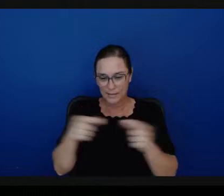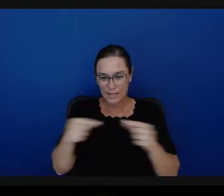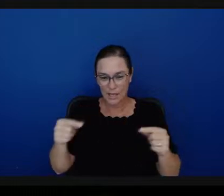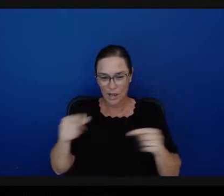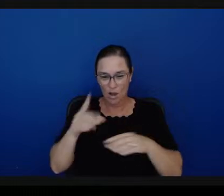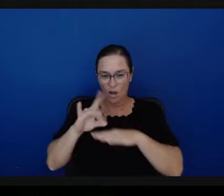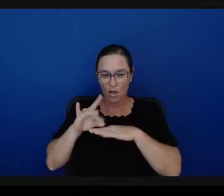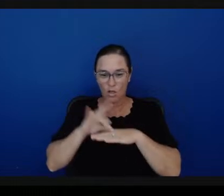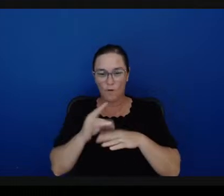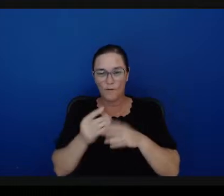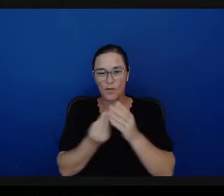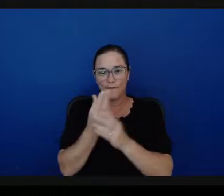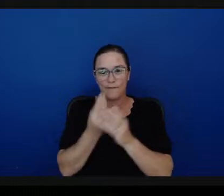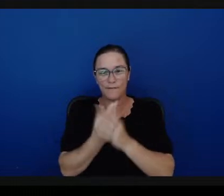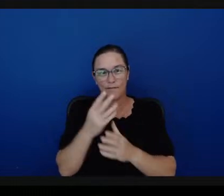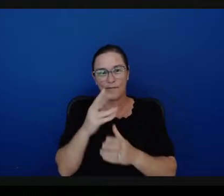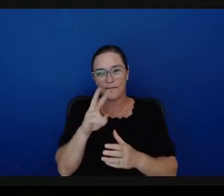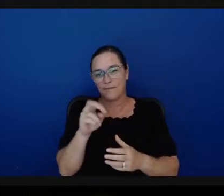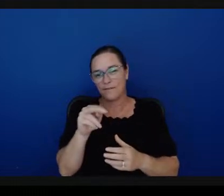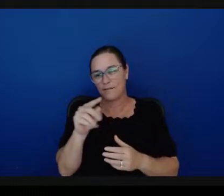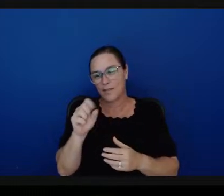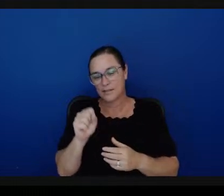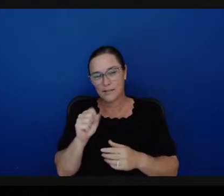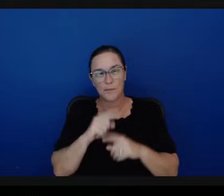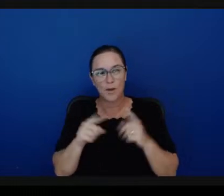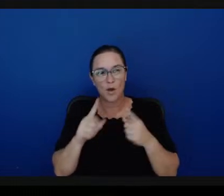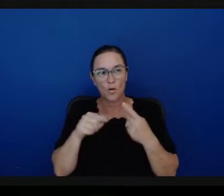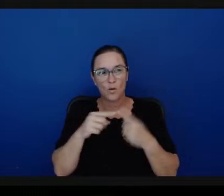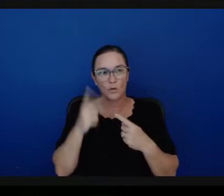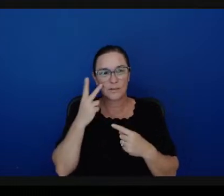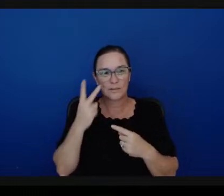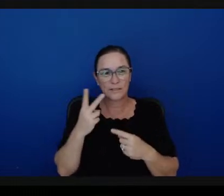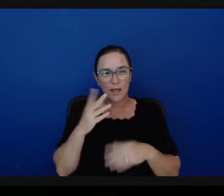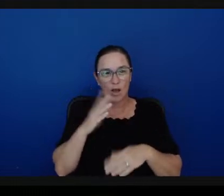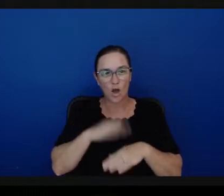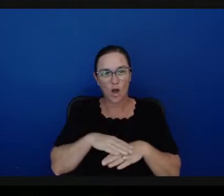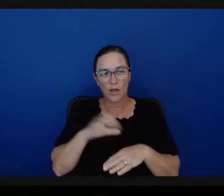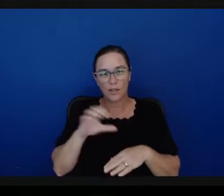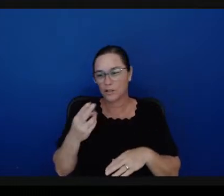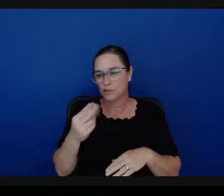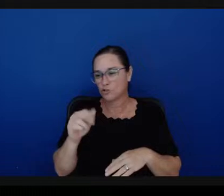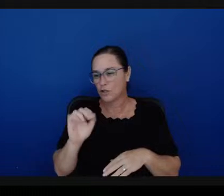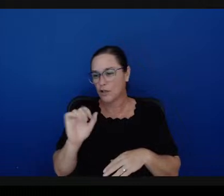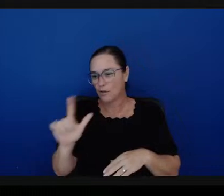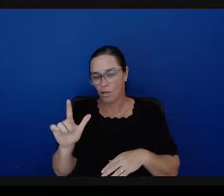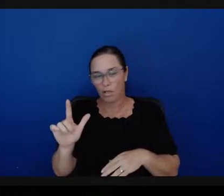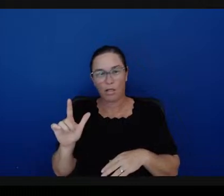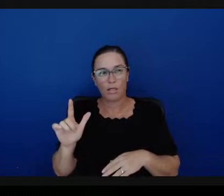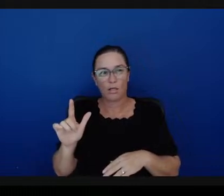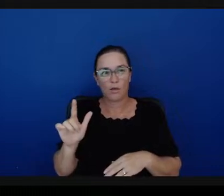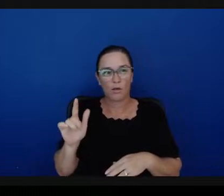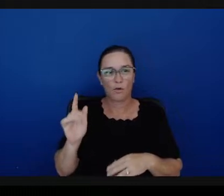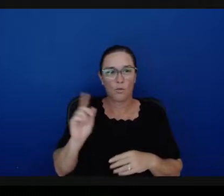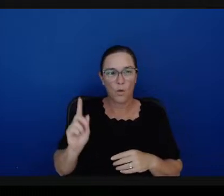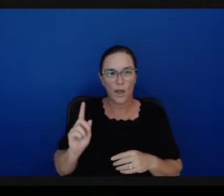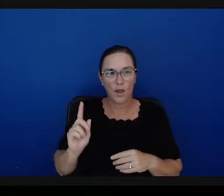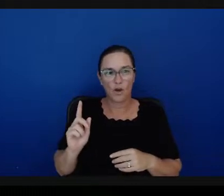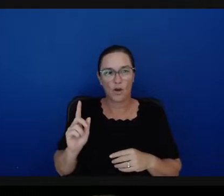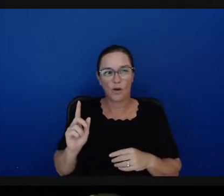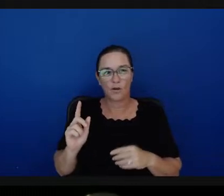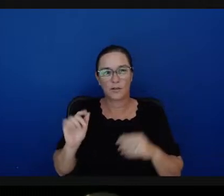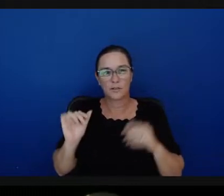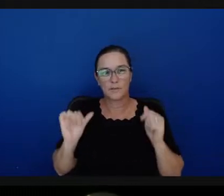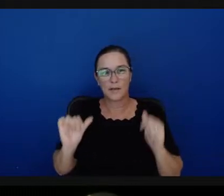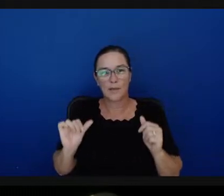eruptive vents. But when we started seeing the Pele's hair down or along the channel where it had like created or been able to,